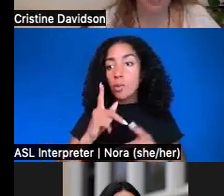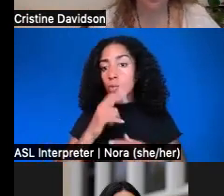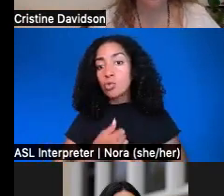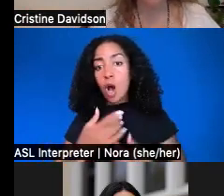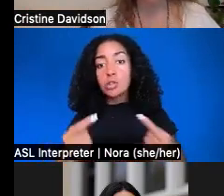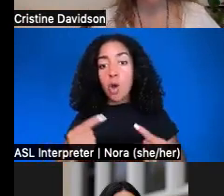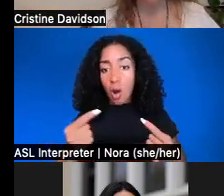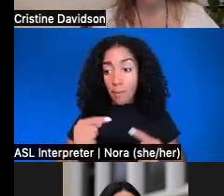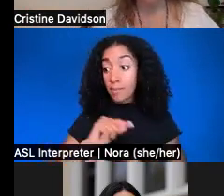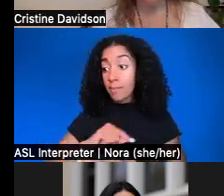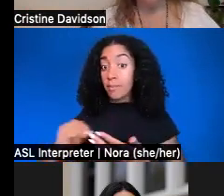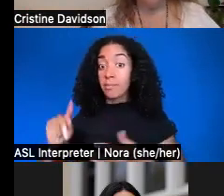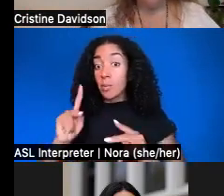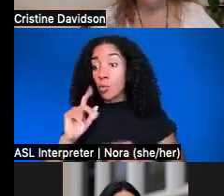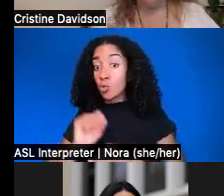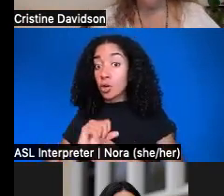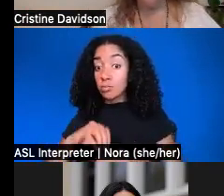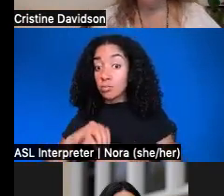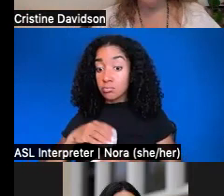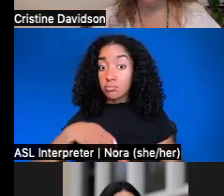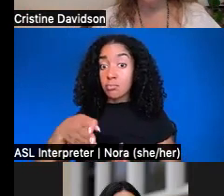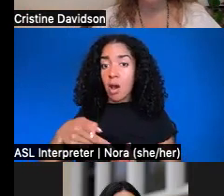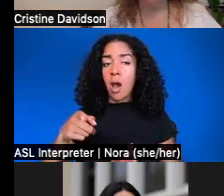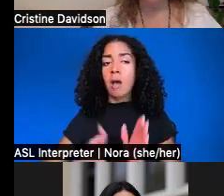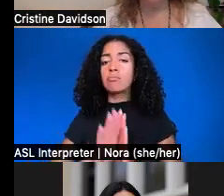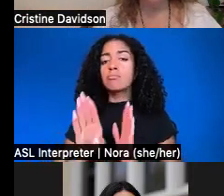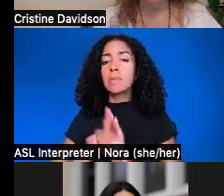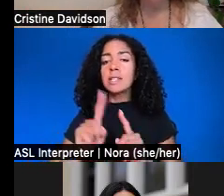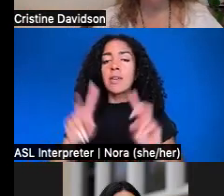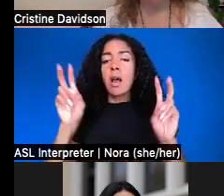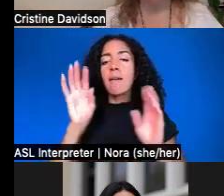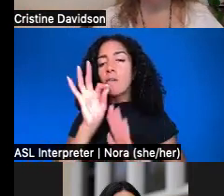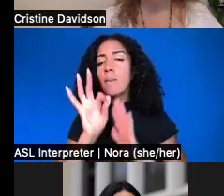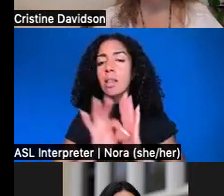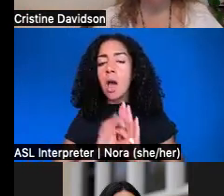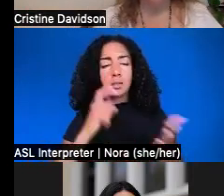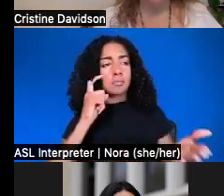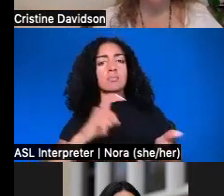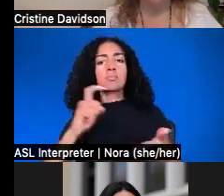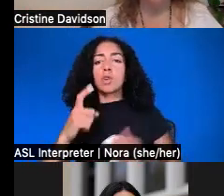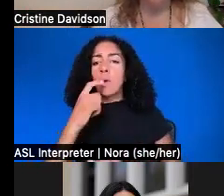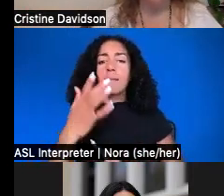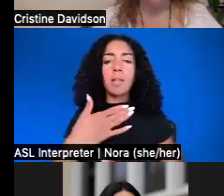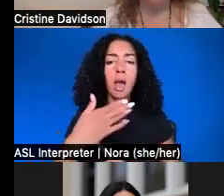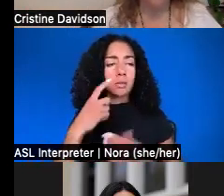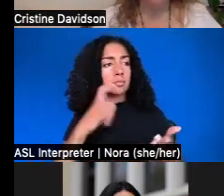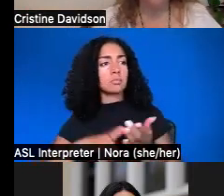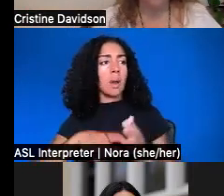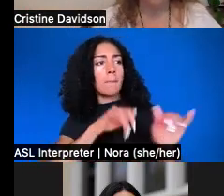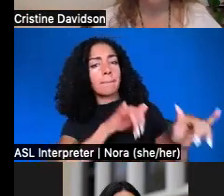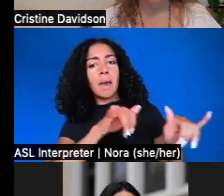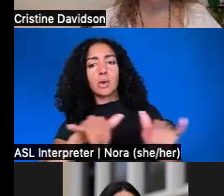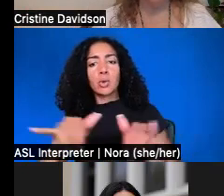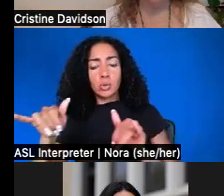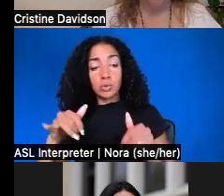some patterns, right? And so just a couple of terms to be thinking about, you know, a person who's